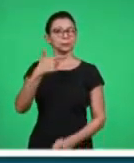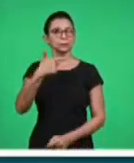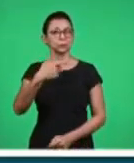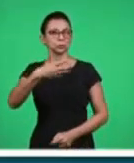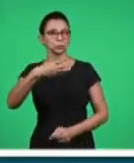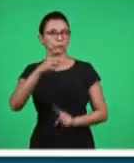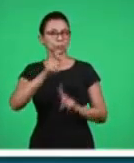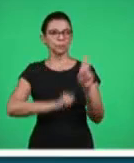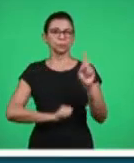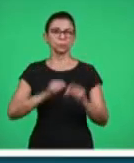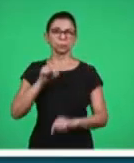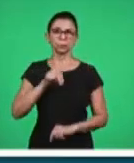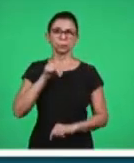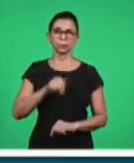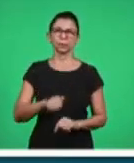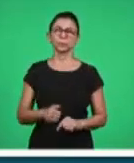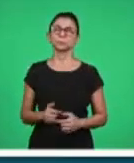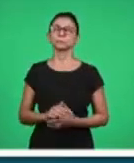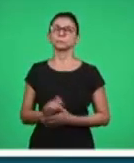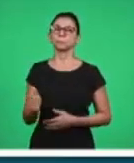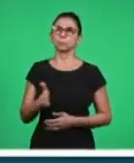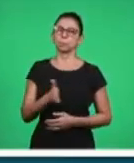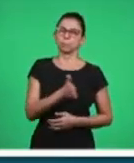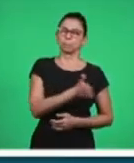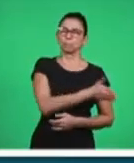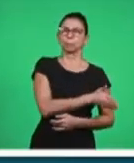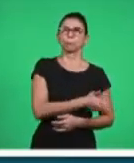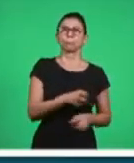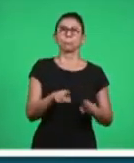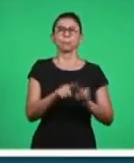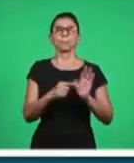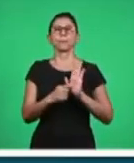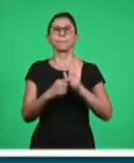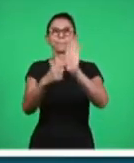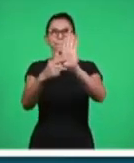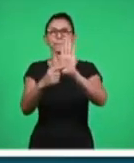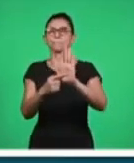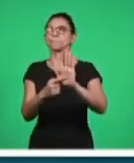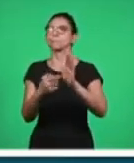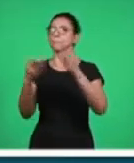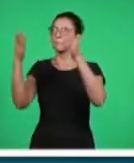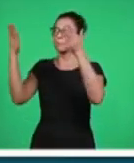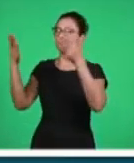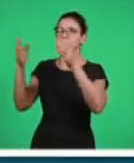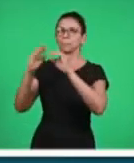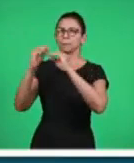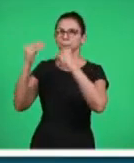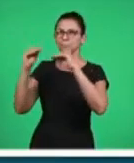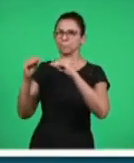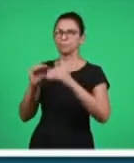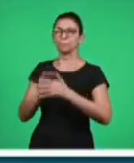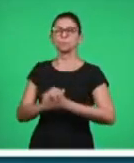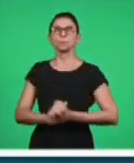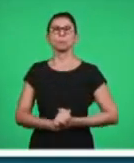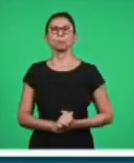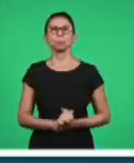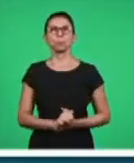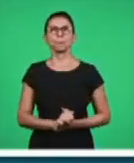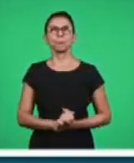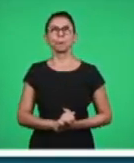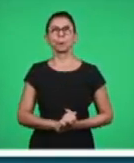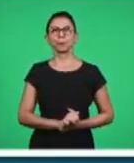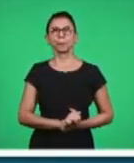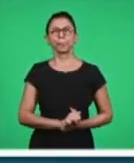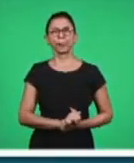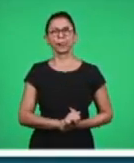before I would like to now to show here to the brethren that it was with this